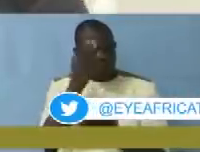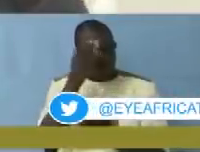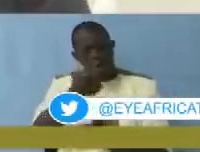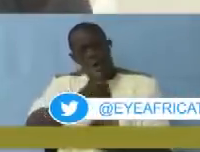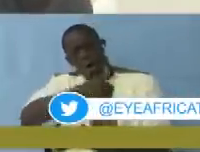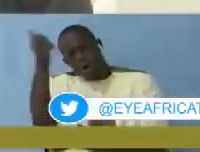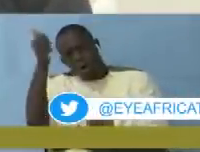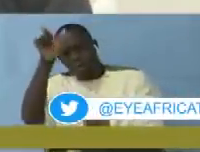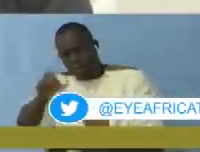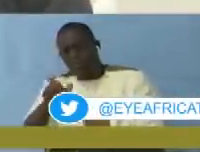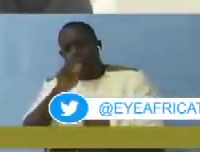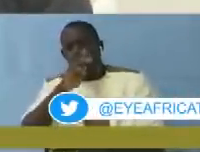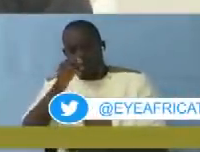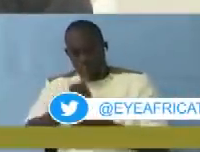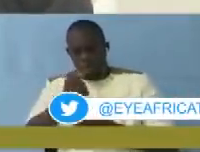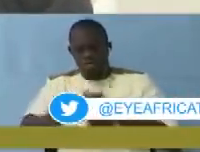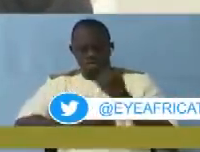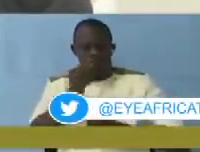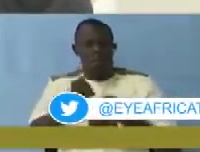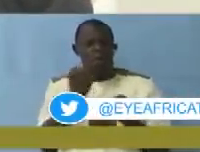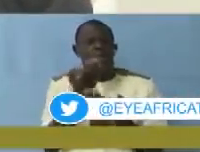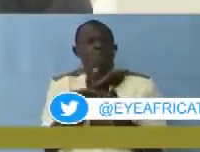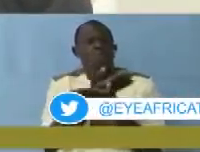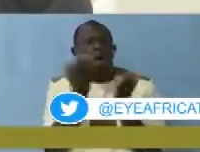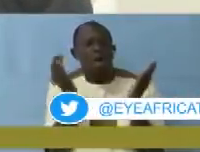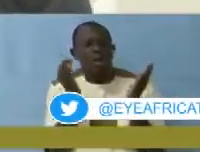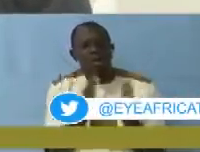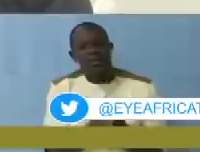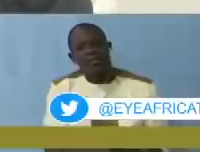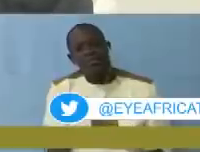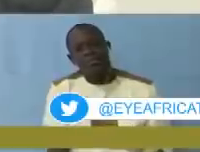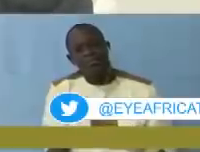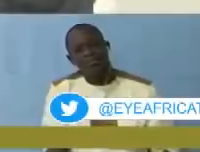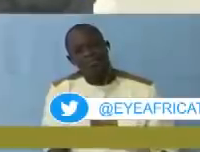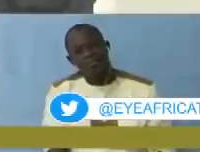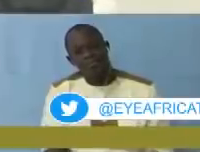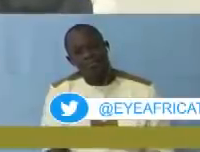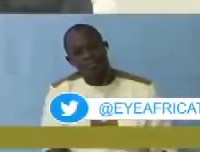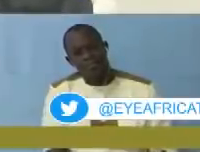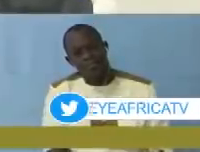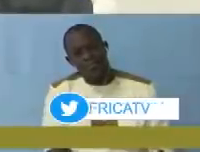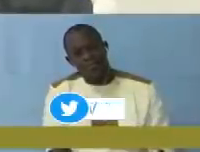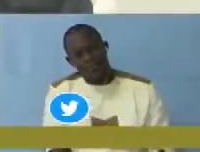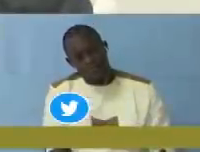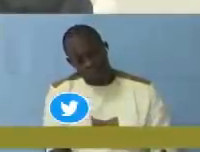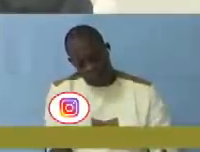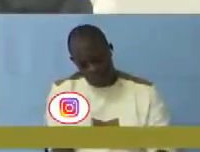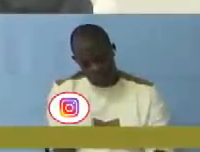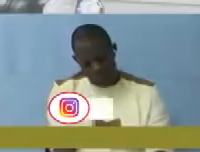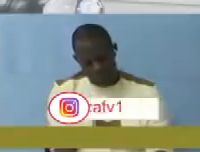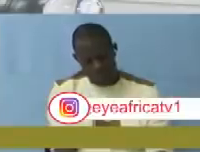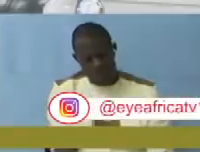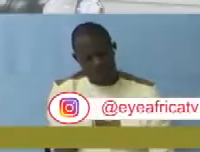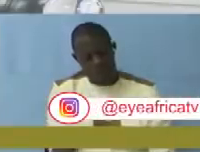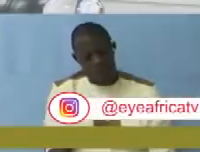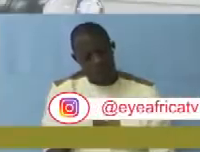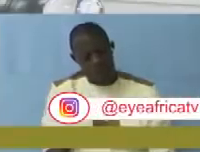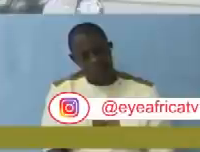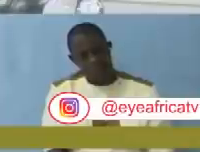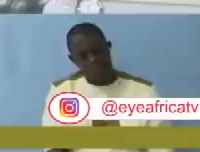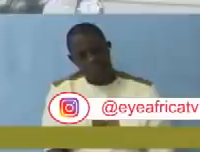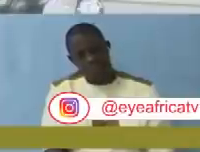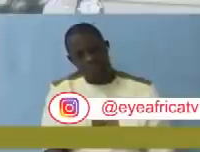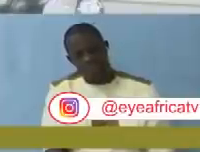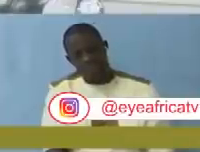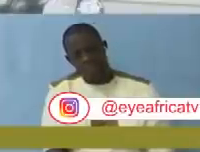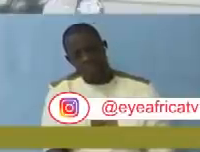Why? Munanga mo mutari bina bete to kuyala kafoko itele mantoro lante kang